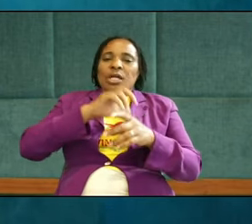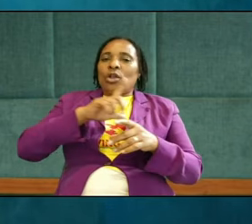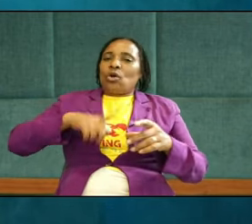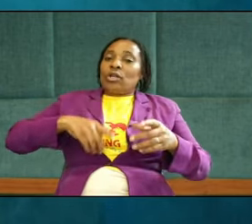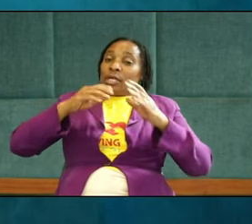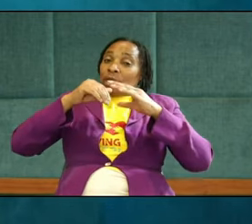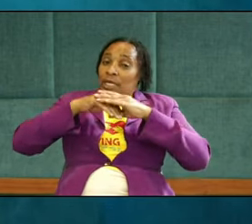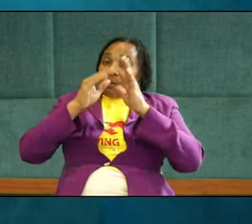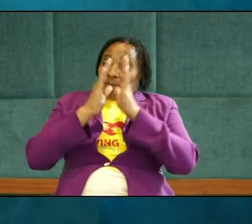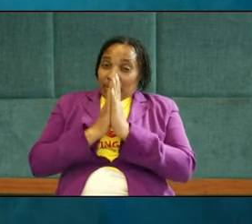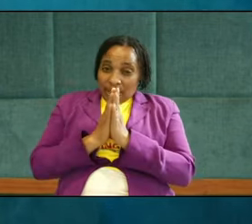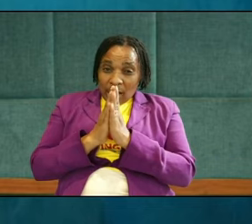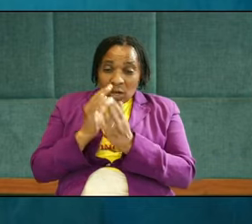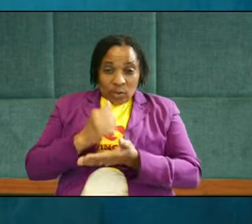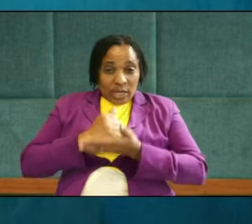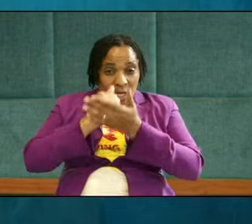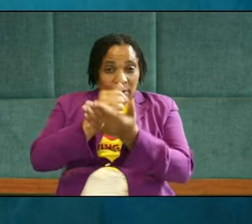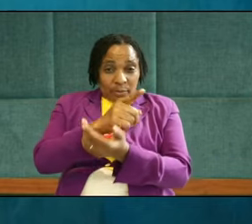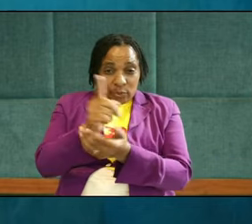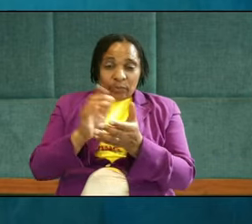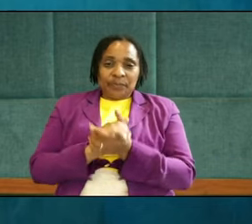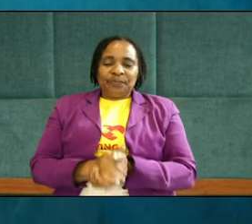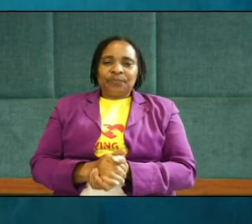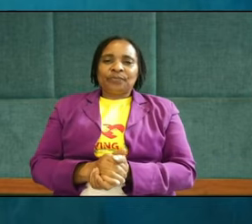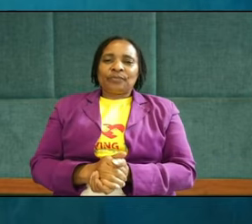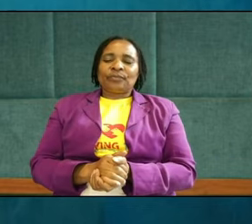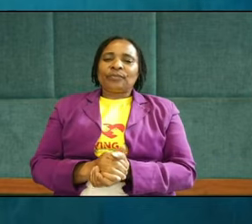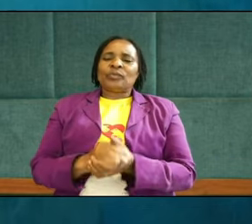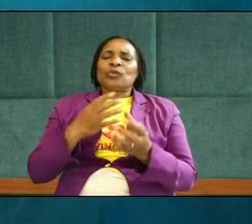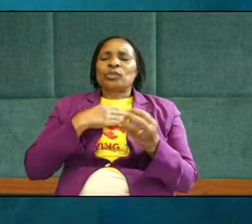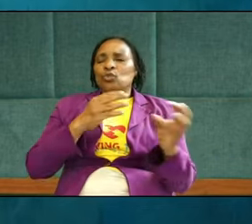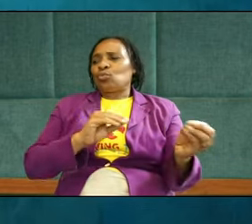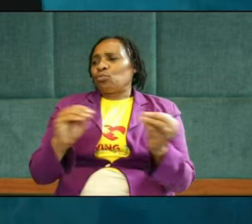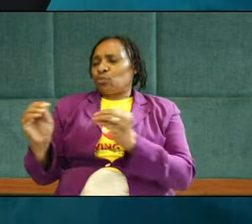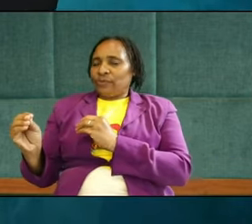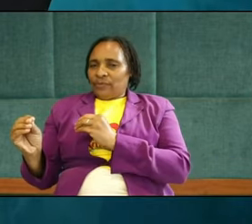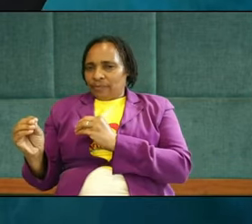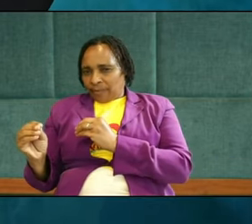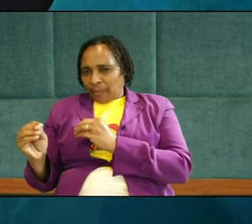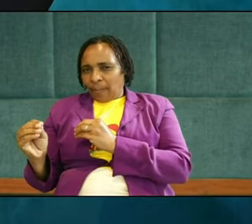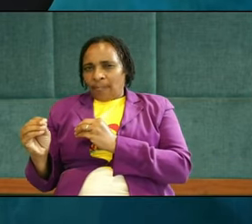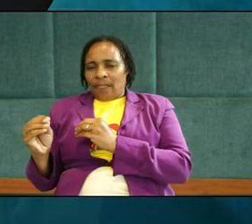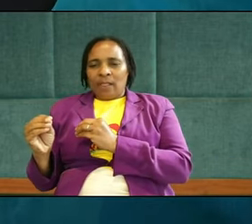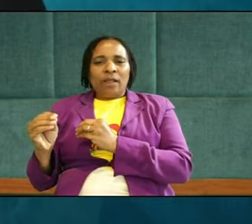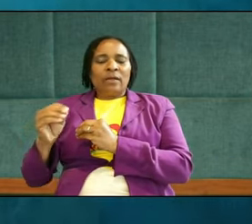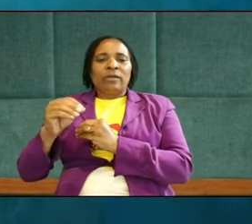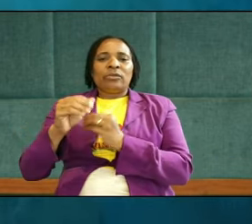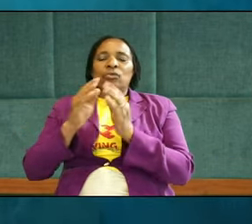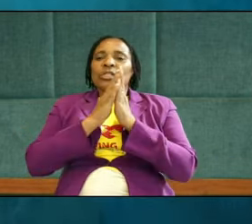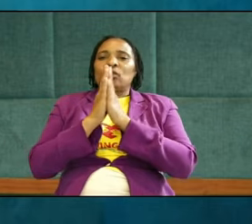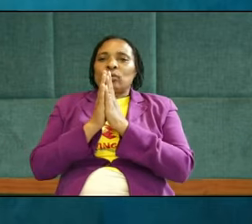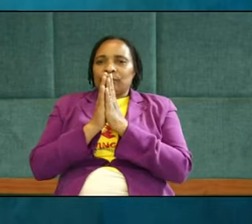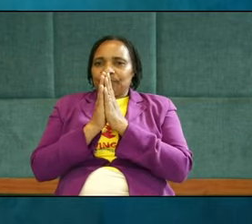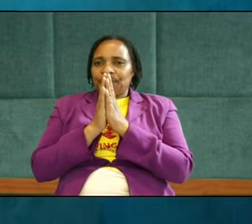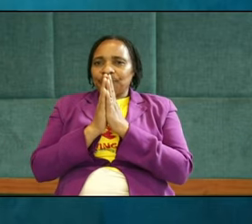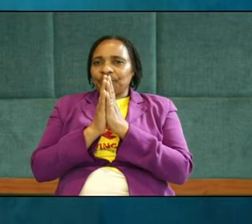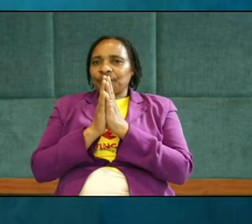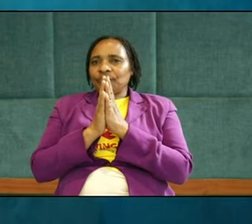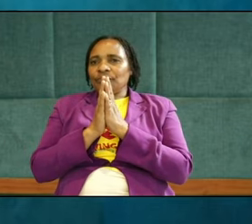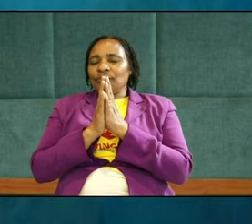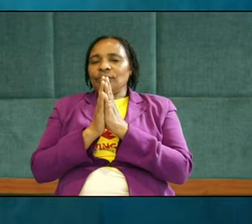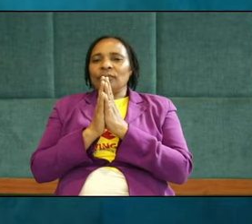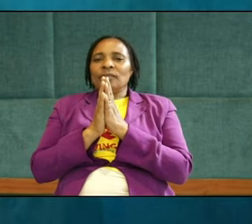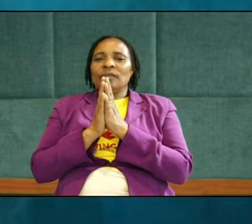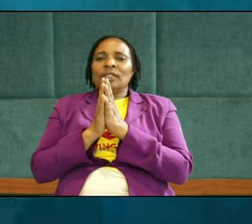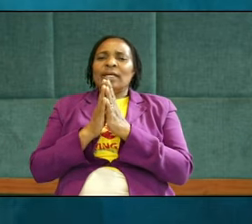to help you through it. All right? I want us to just move back a bit to the story. And I'll ask Richard to